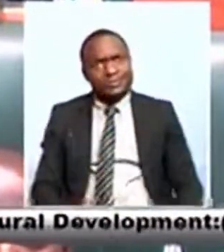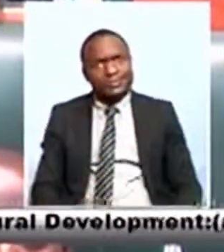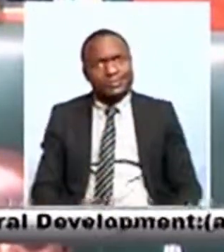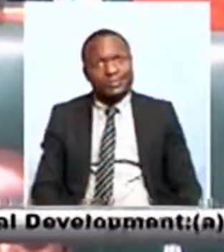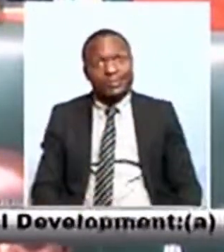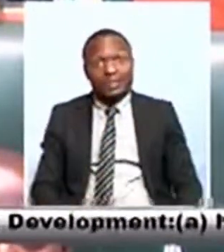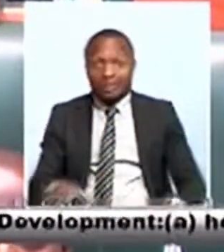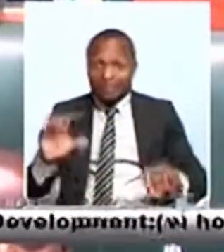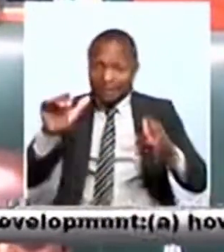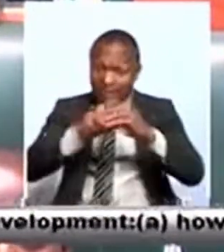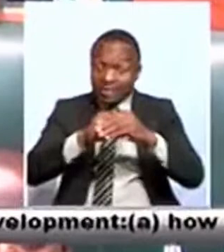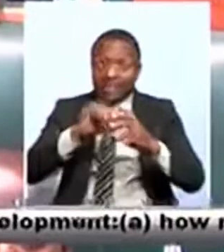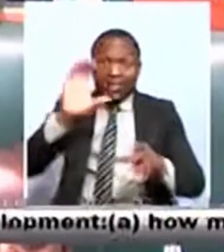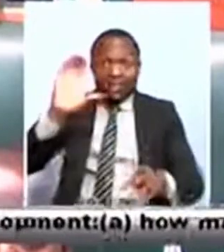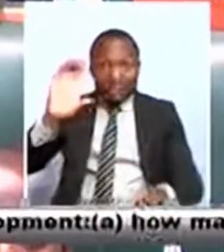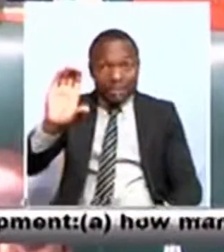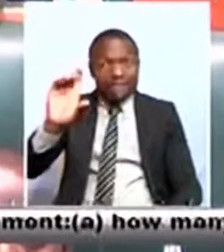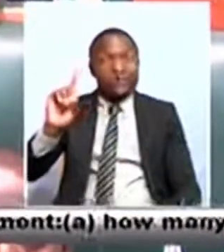the CDF